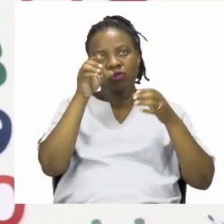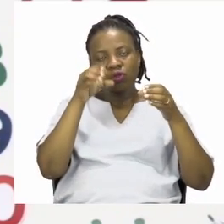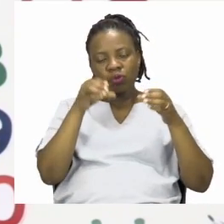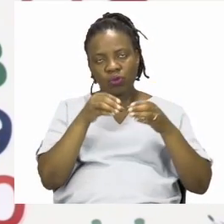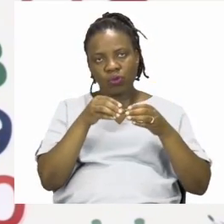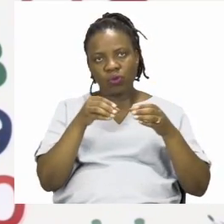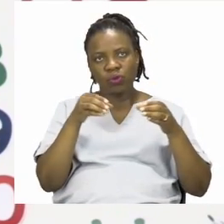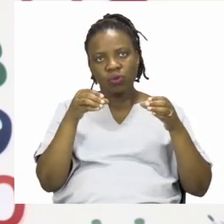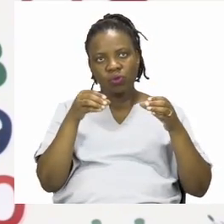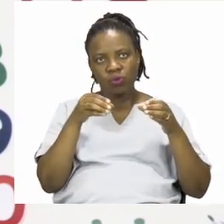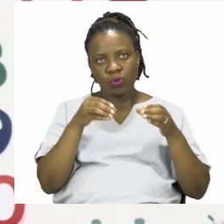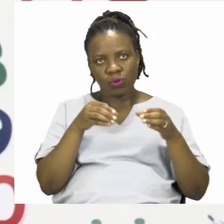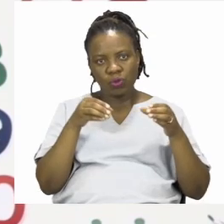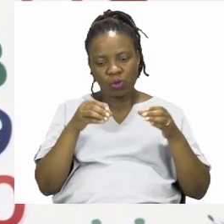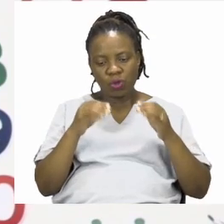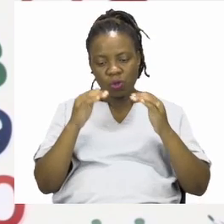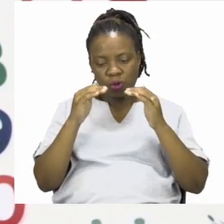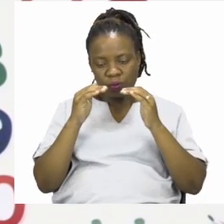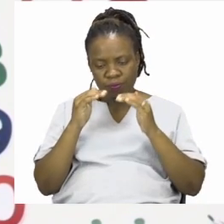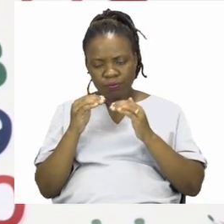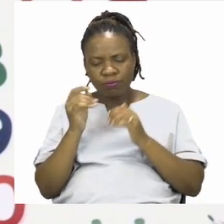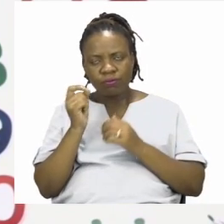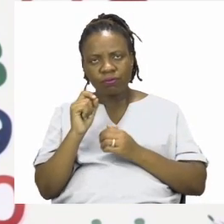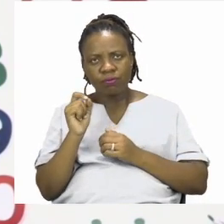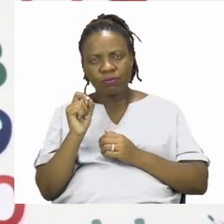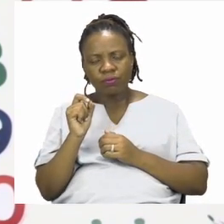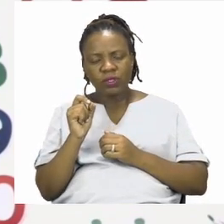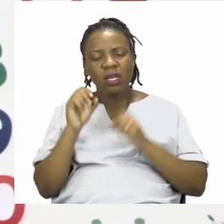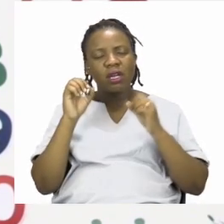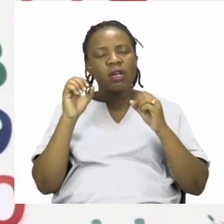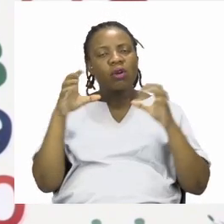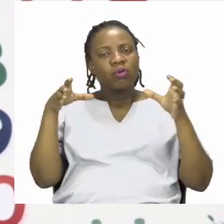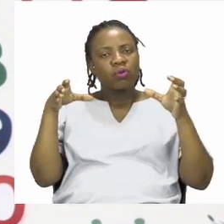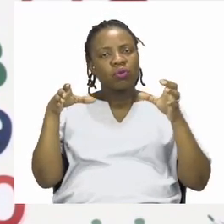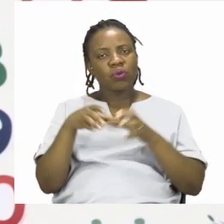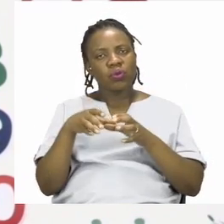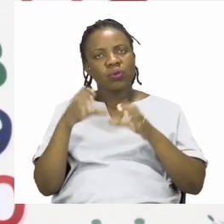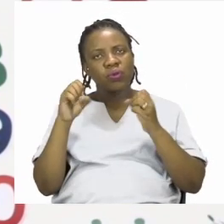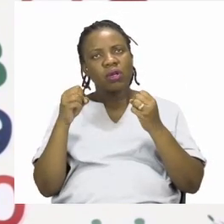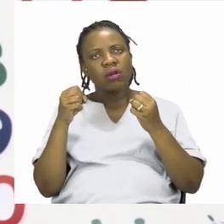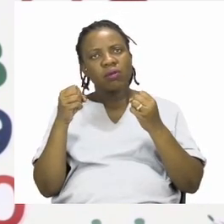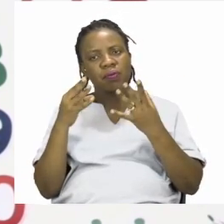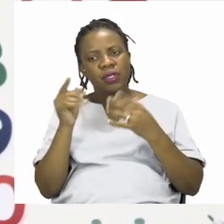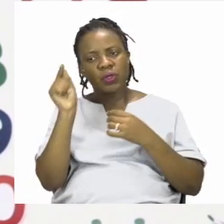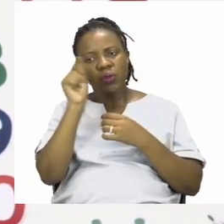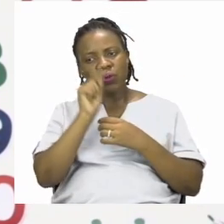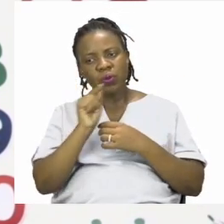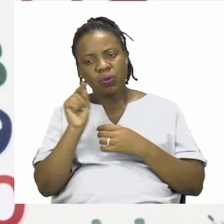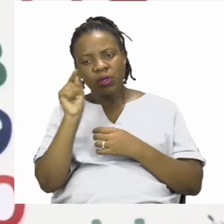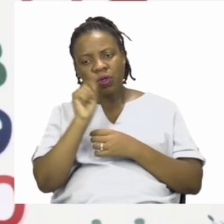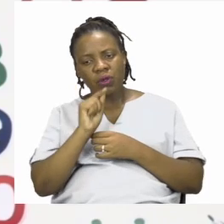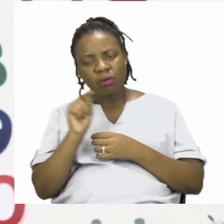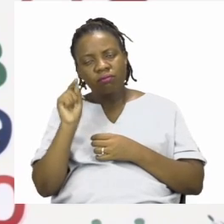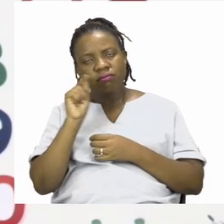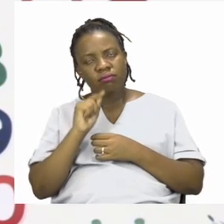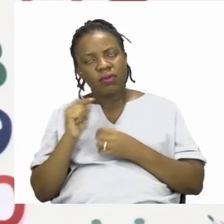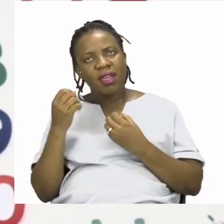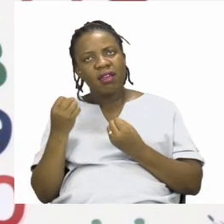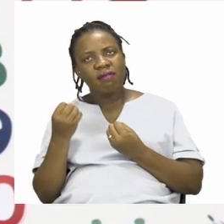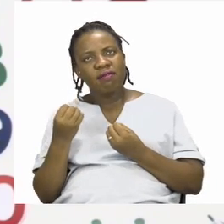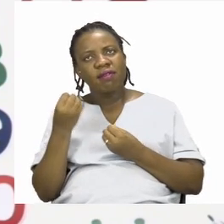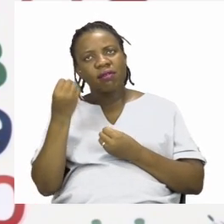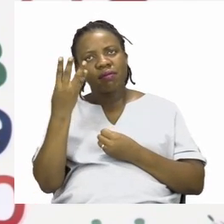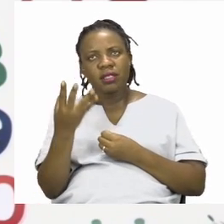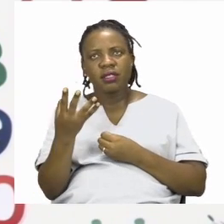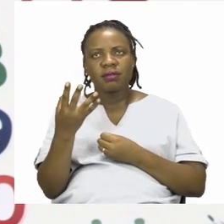ahead and write it in at the bottom to say how many groups you have. All right. Now,